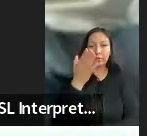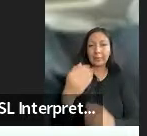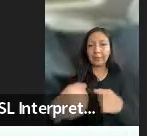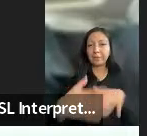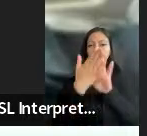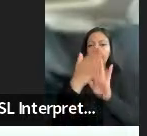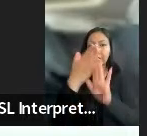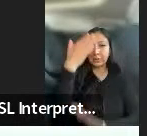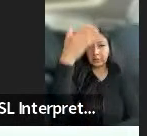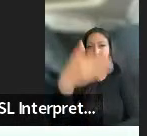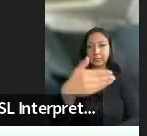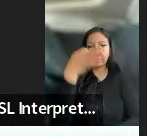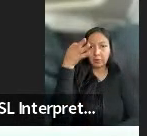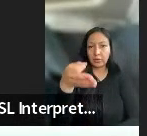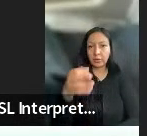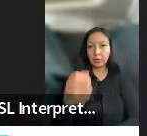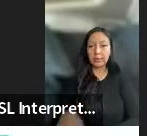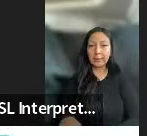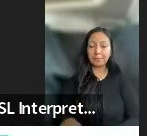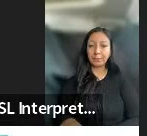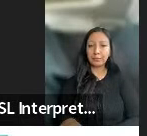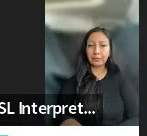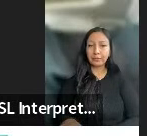Next slide.